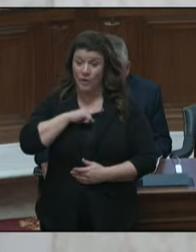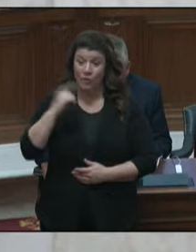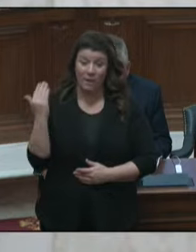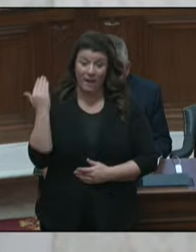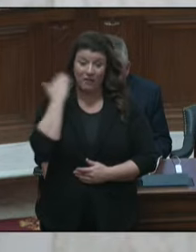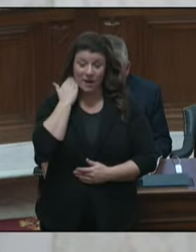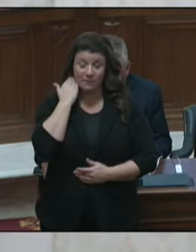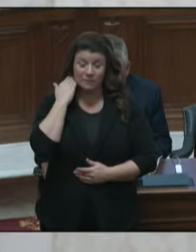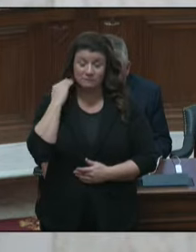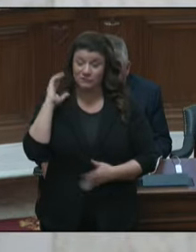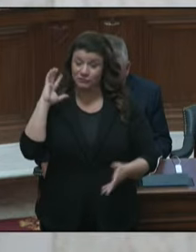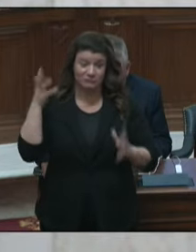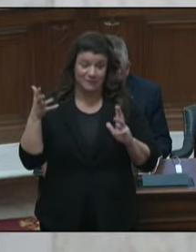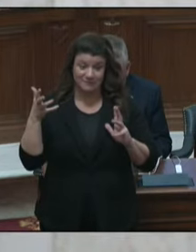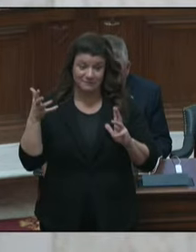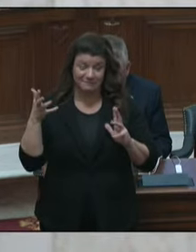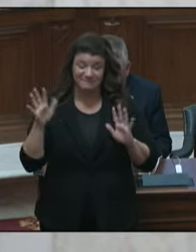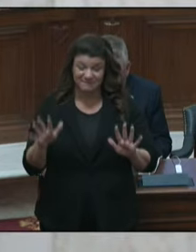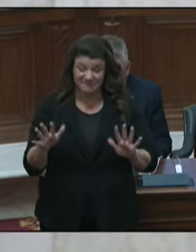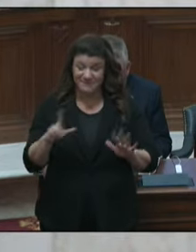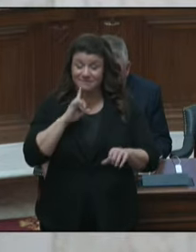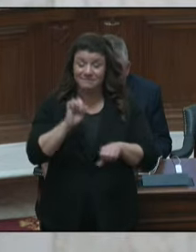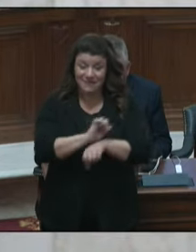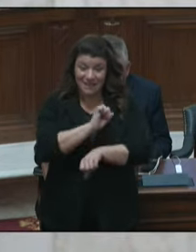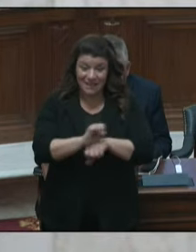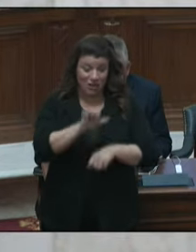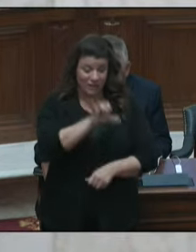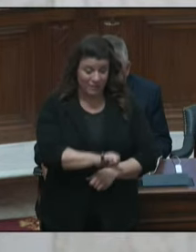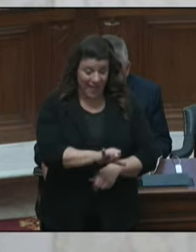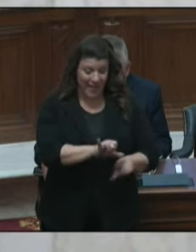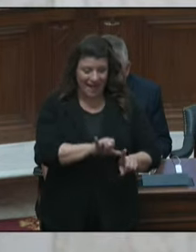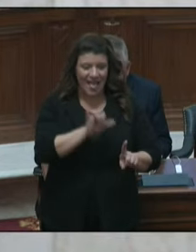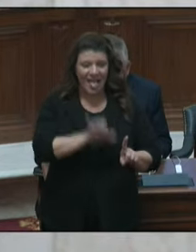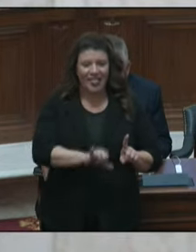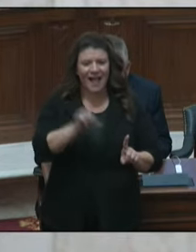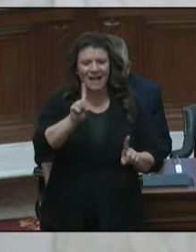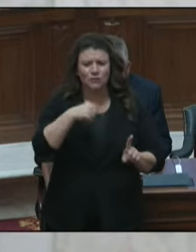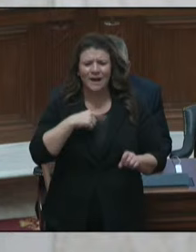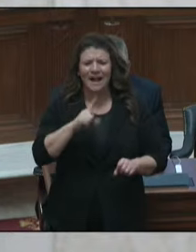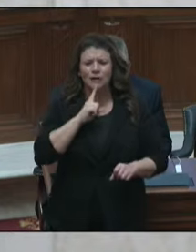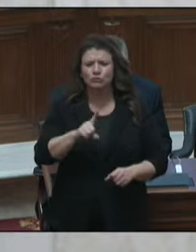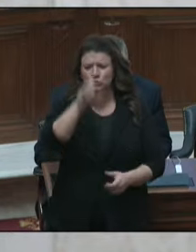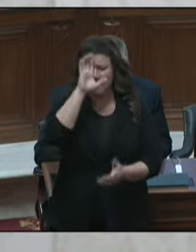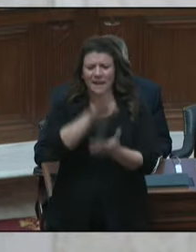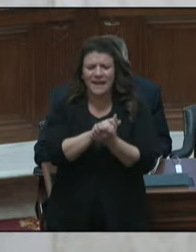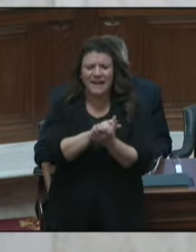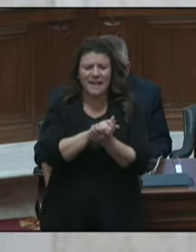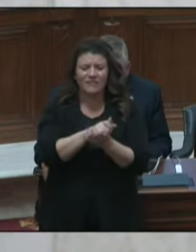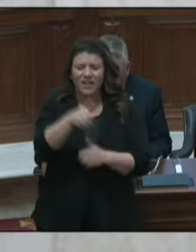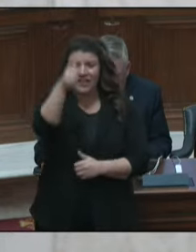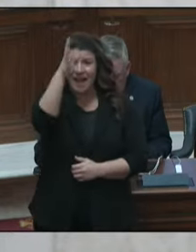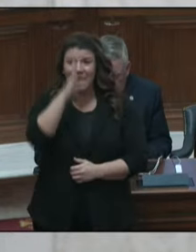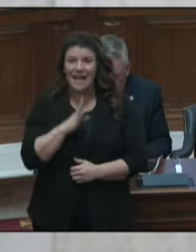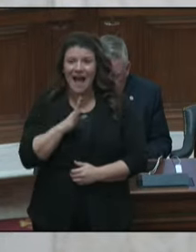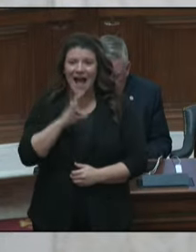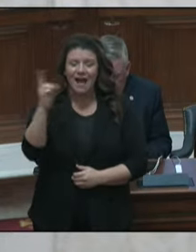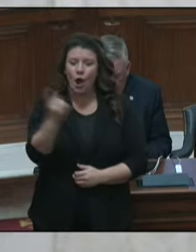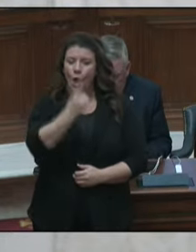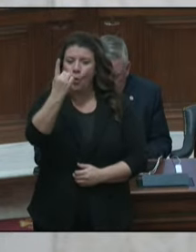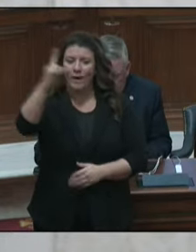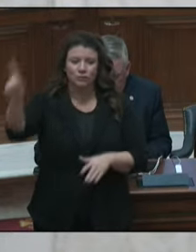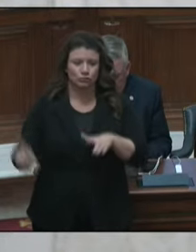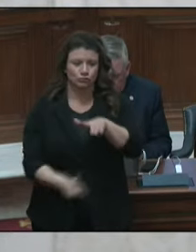Literally from that, and this is where I really truly believe that God always shows